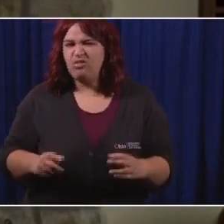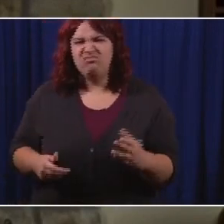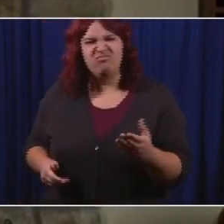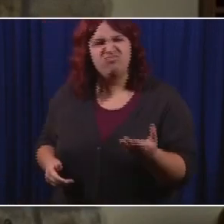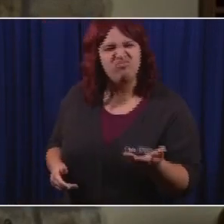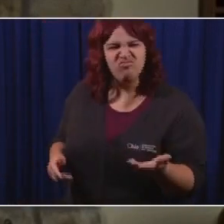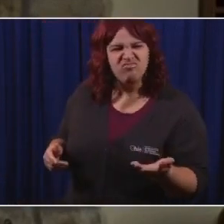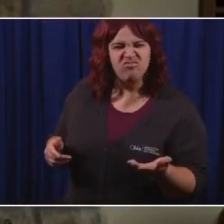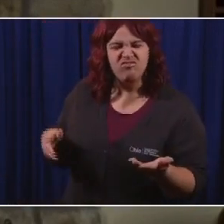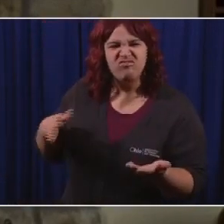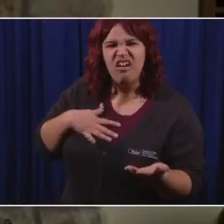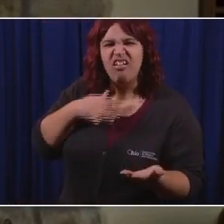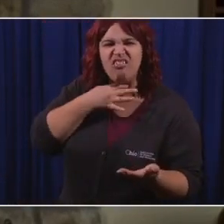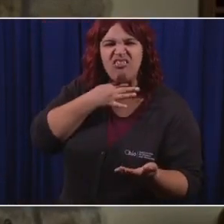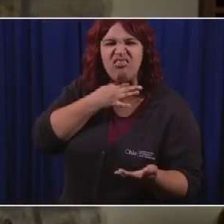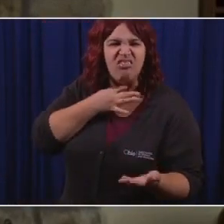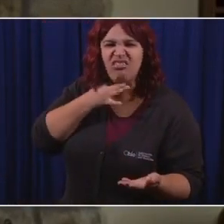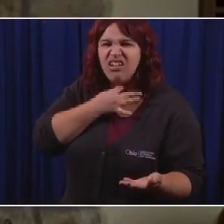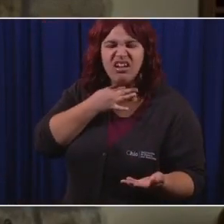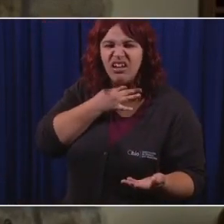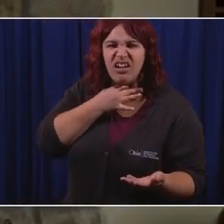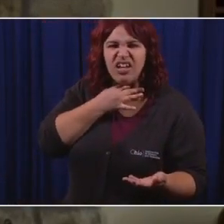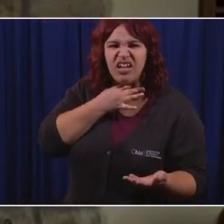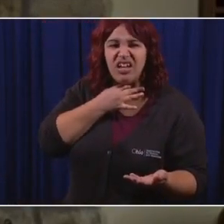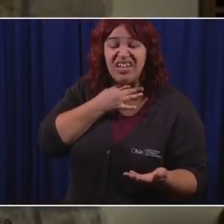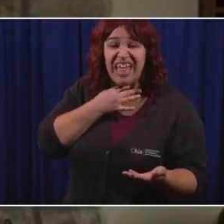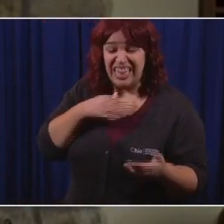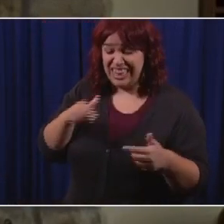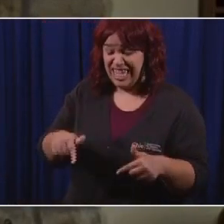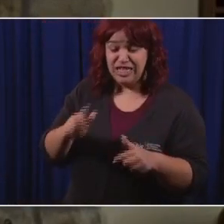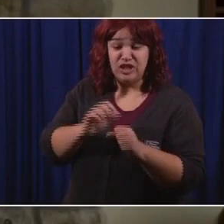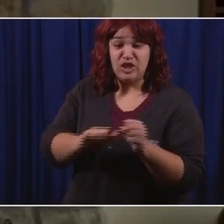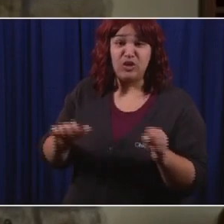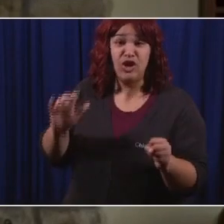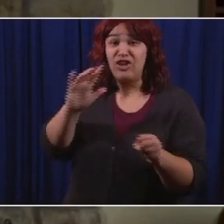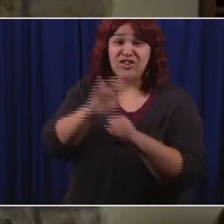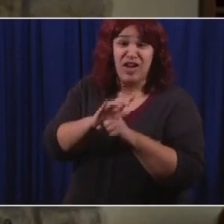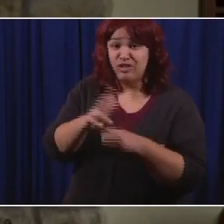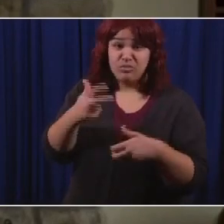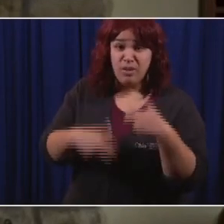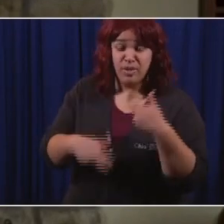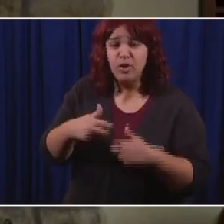better suited to deal with this coronavirus problem, Donald Trump or Joe Biden?